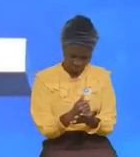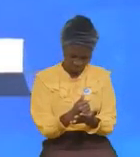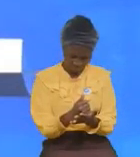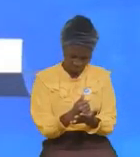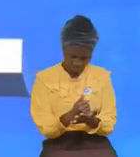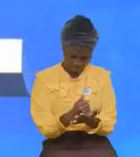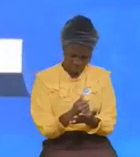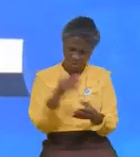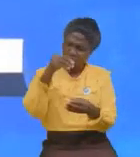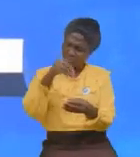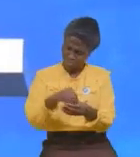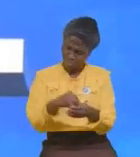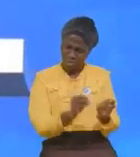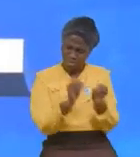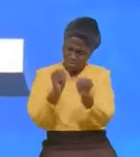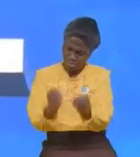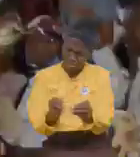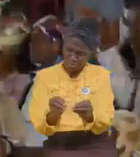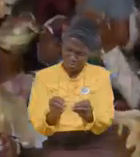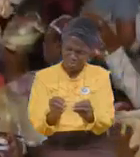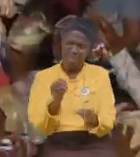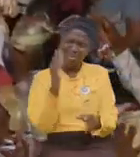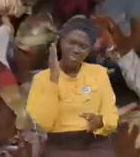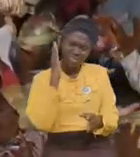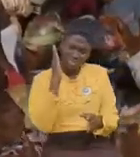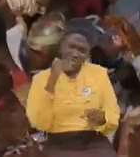Put testimony in every mouth.